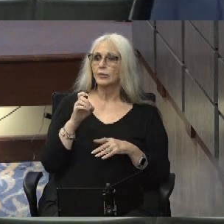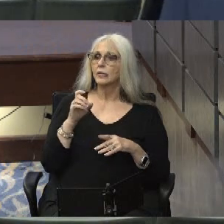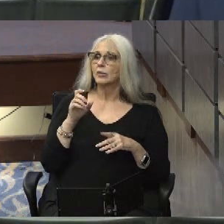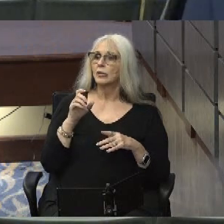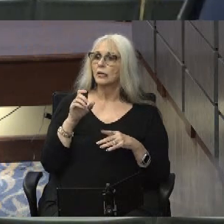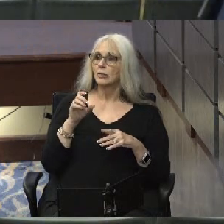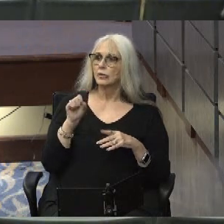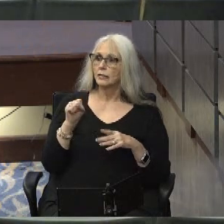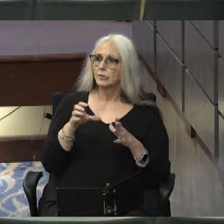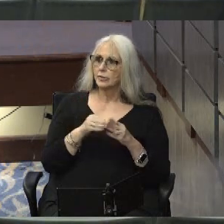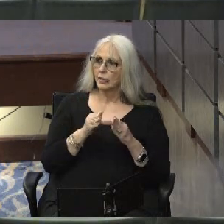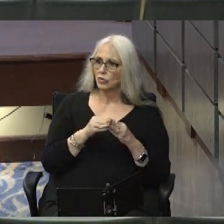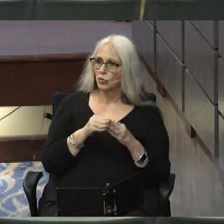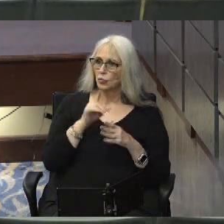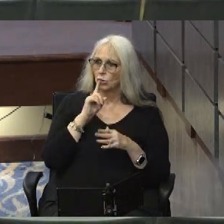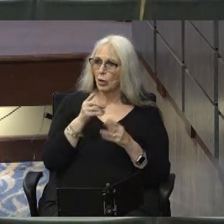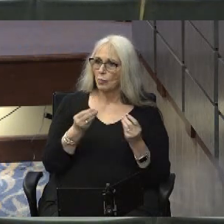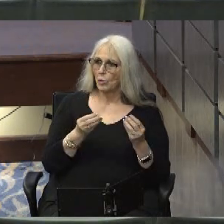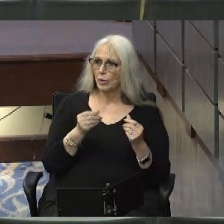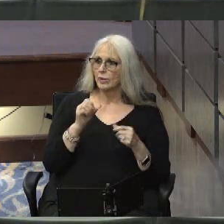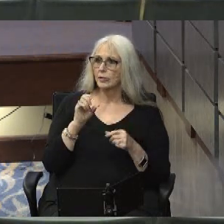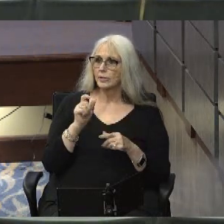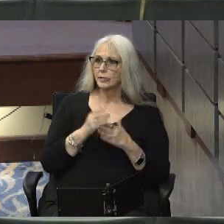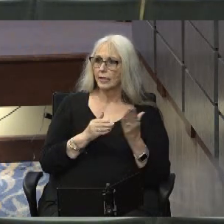Real Property, Texas Open Meetings Act, Section